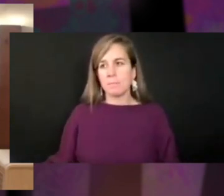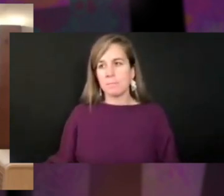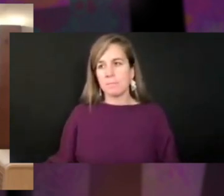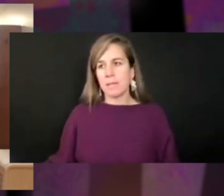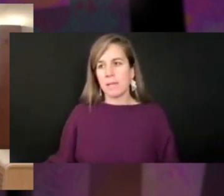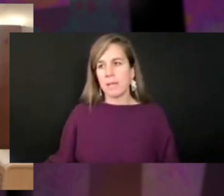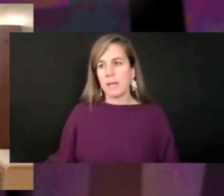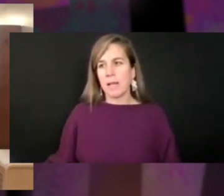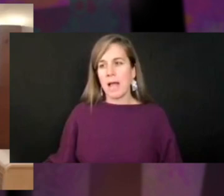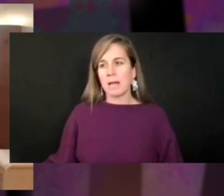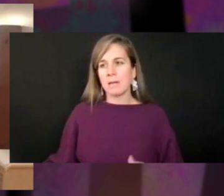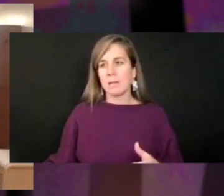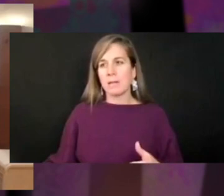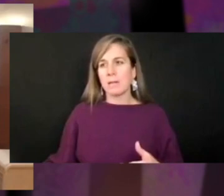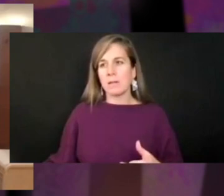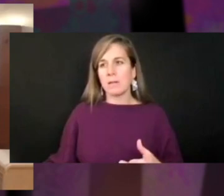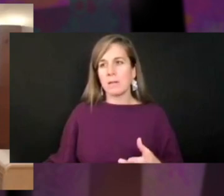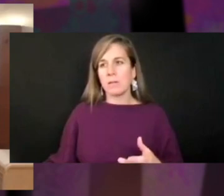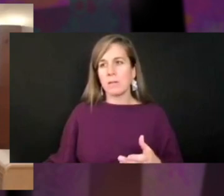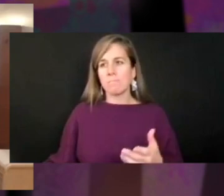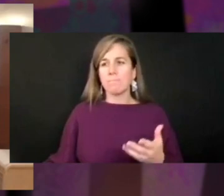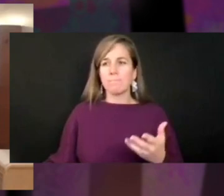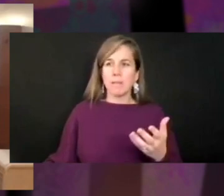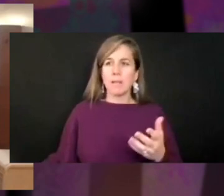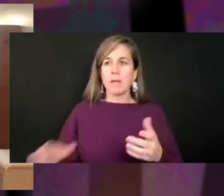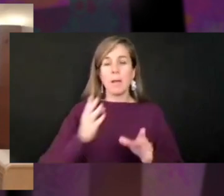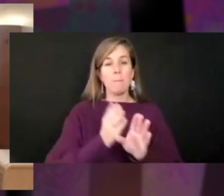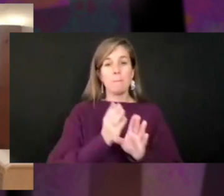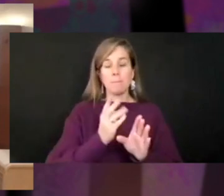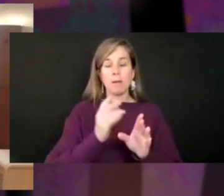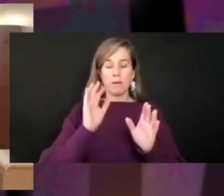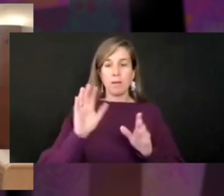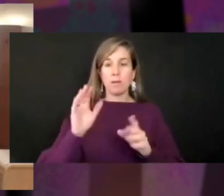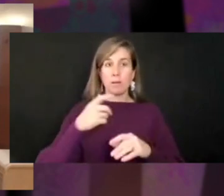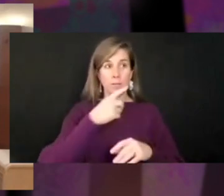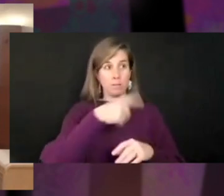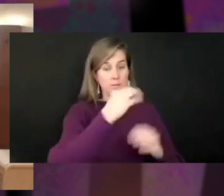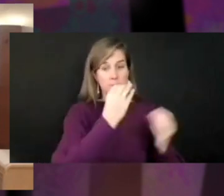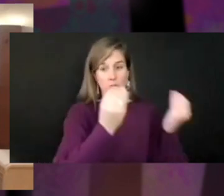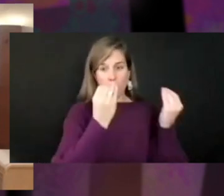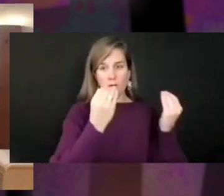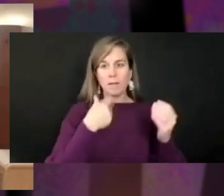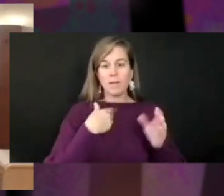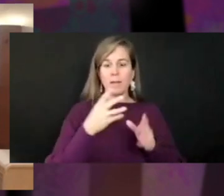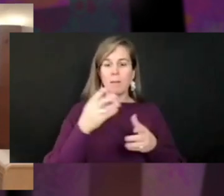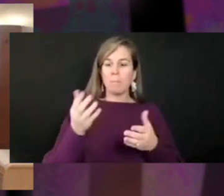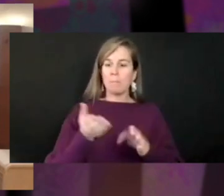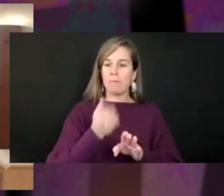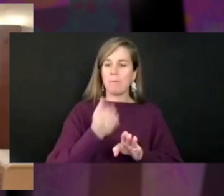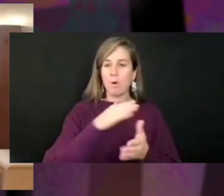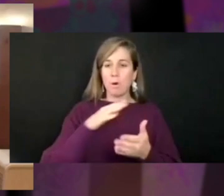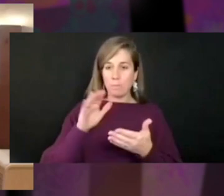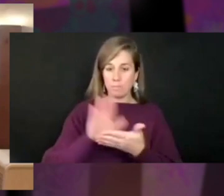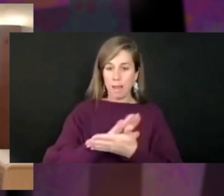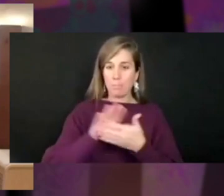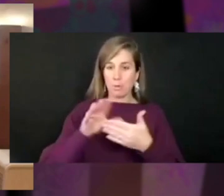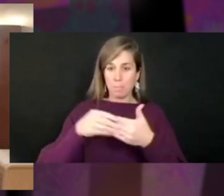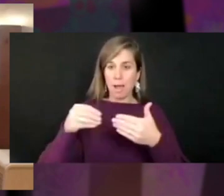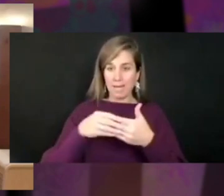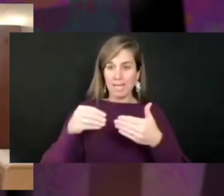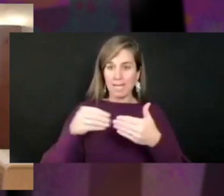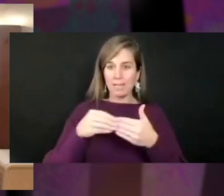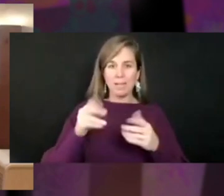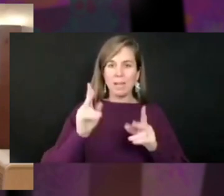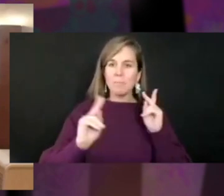in the time before paper money, people would give of their land, right? They would give shells. And it's a